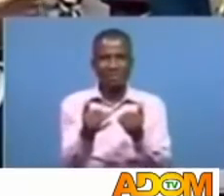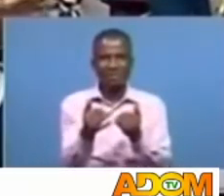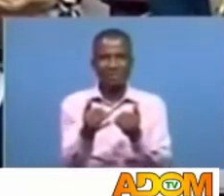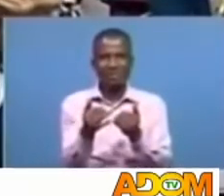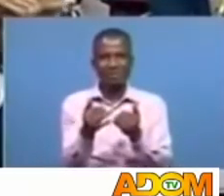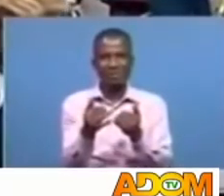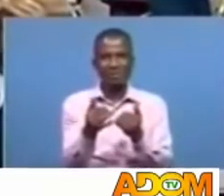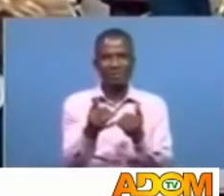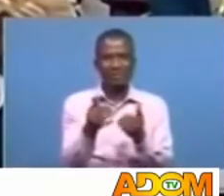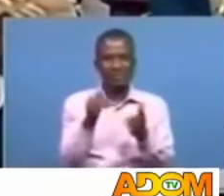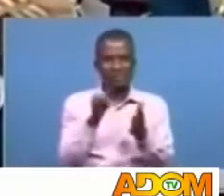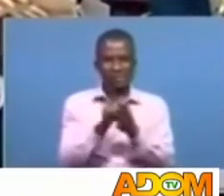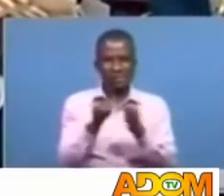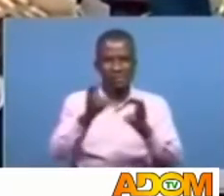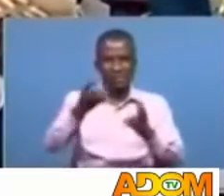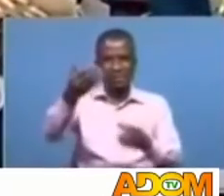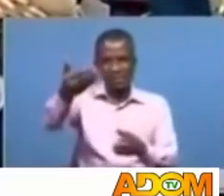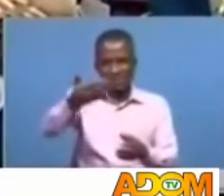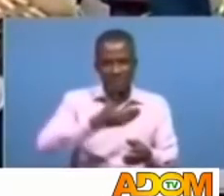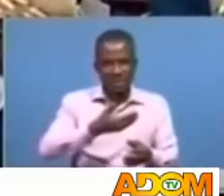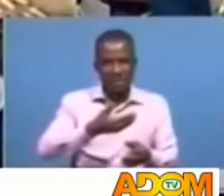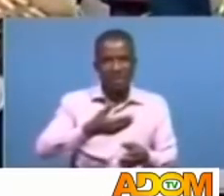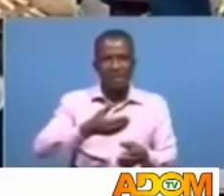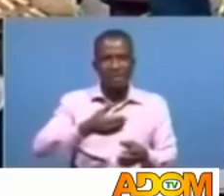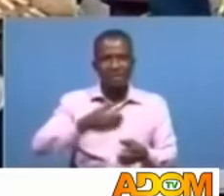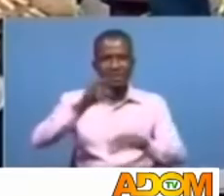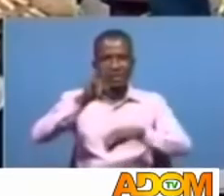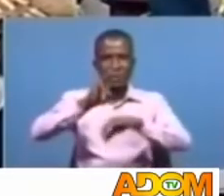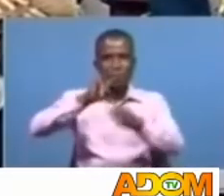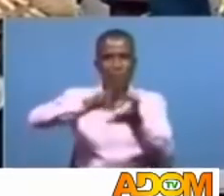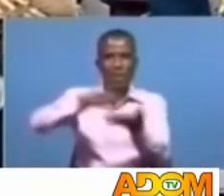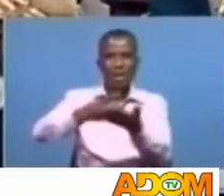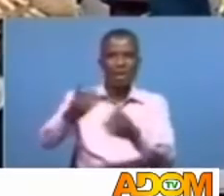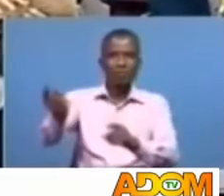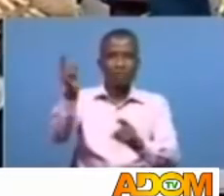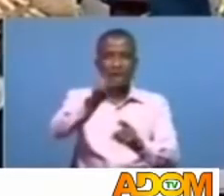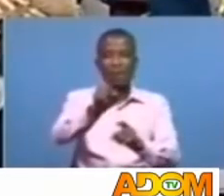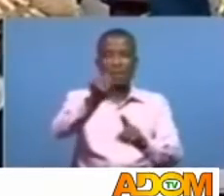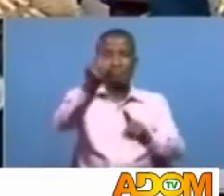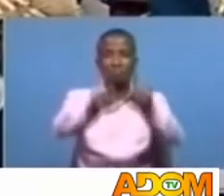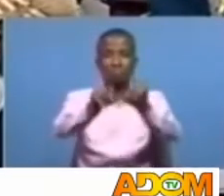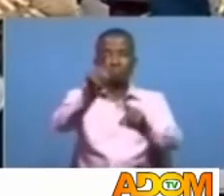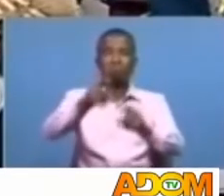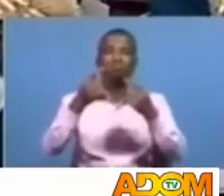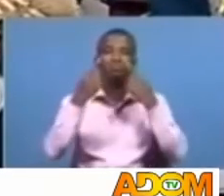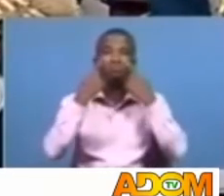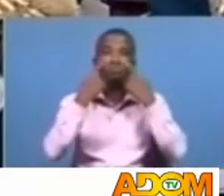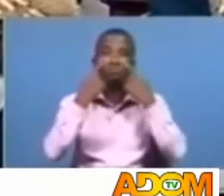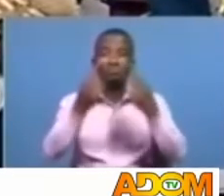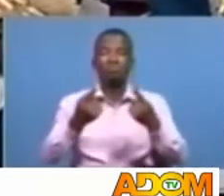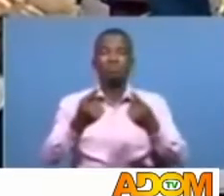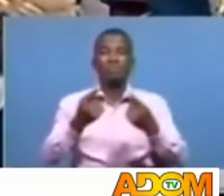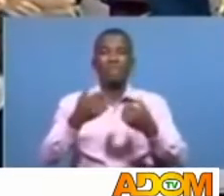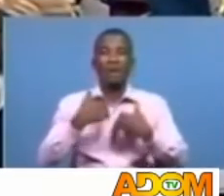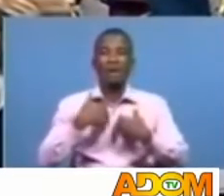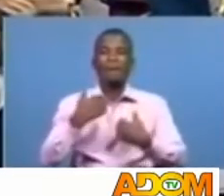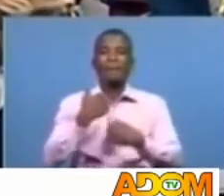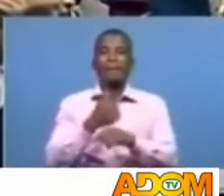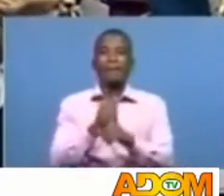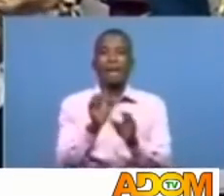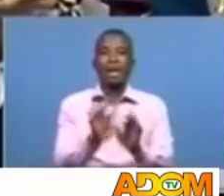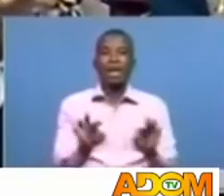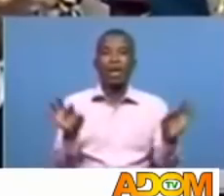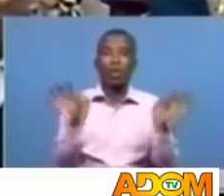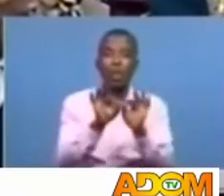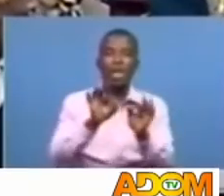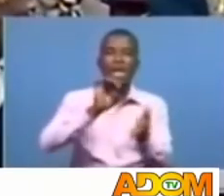that invitation of the witness to come and testify had brought up a very important piece